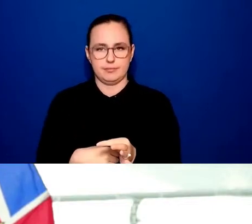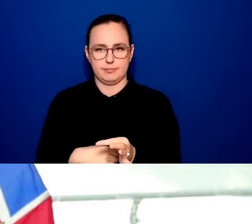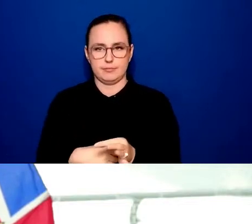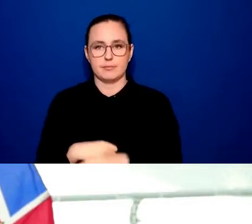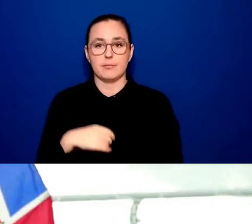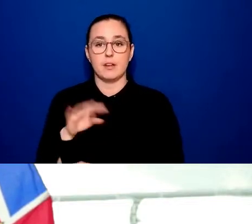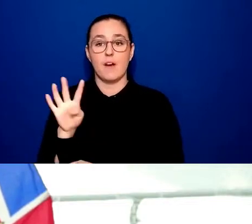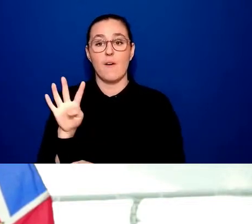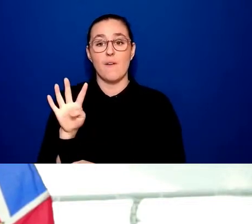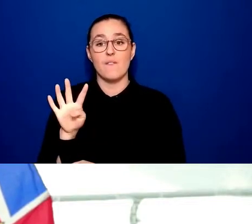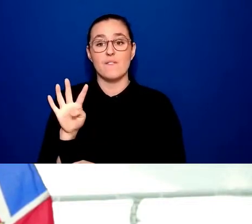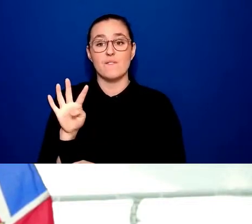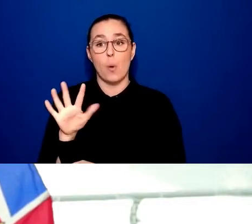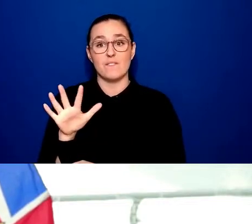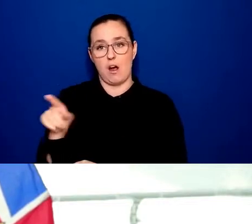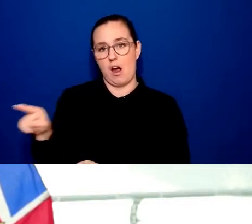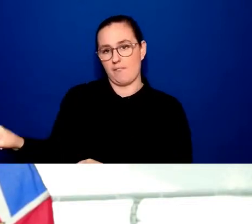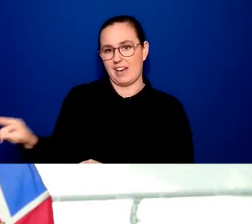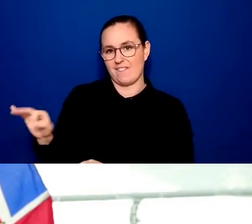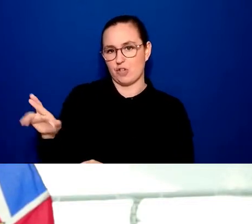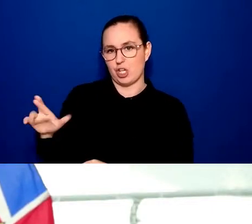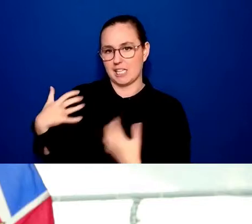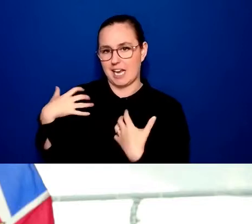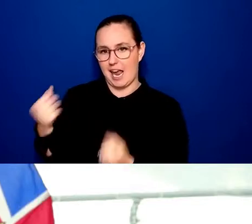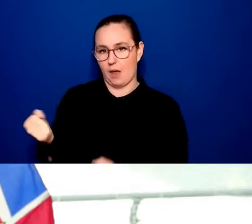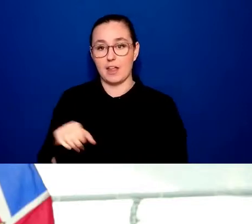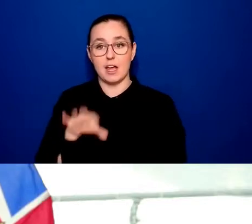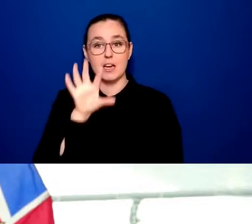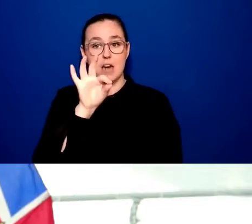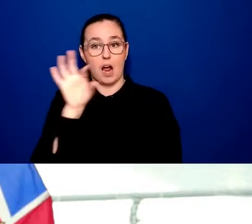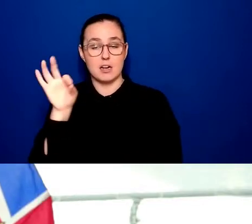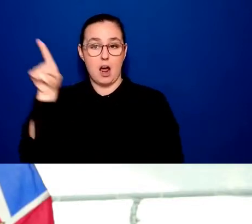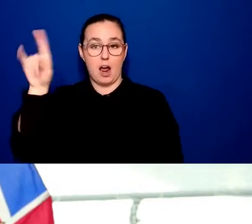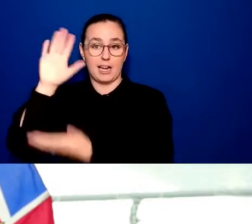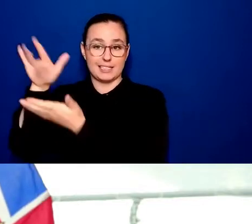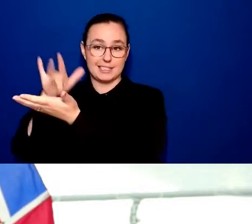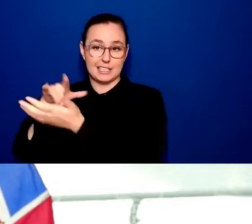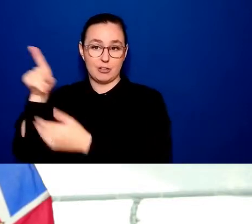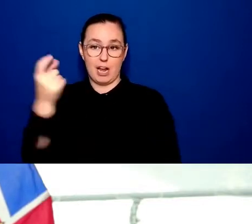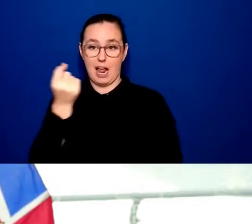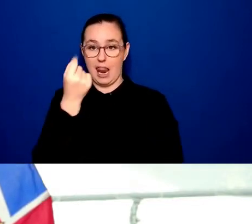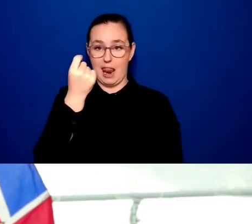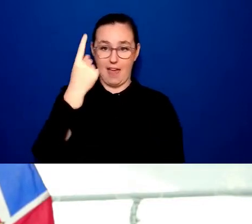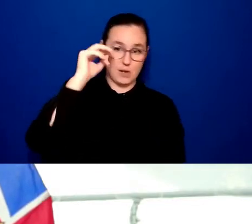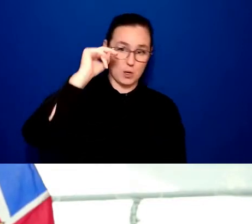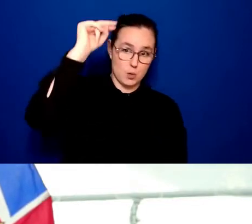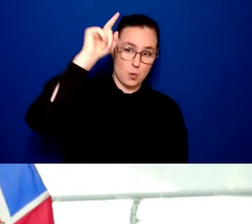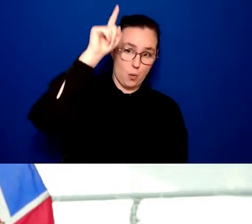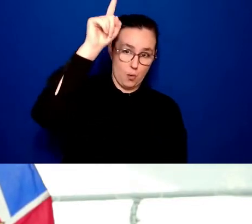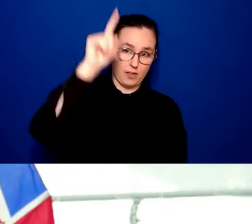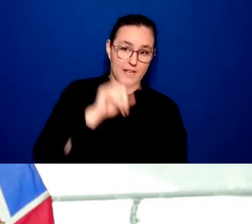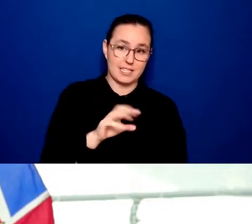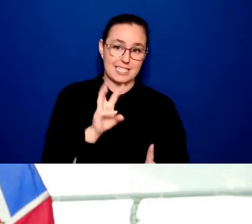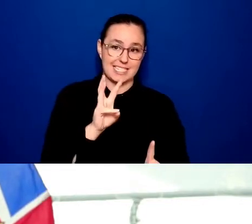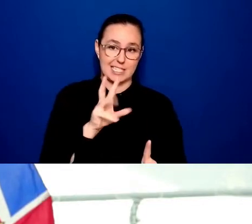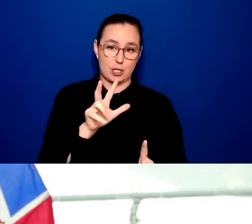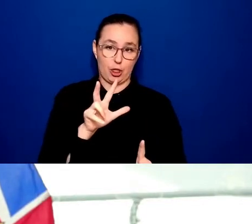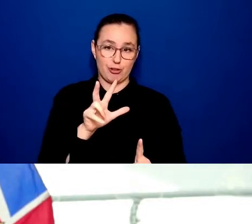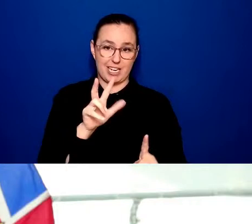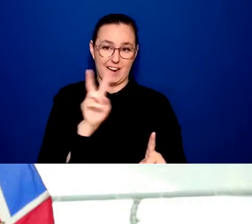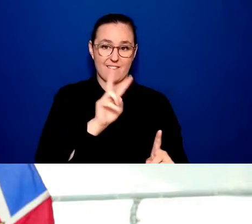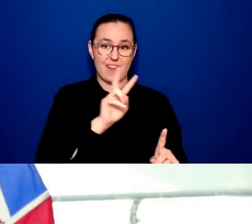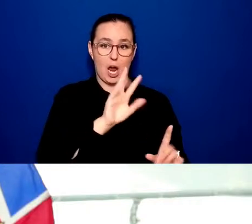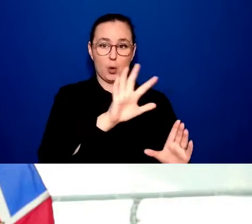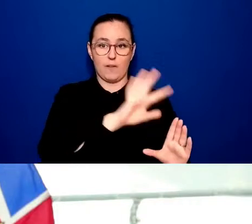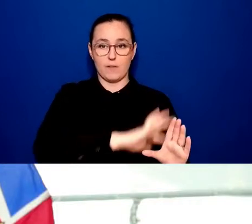Fraser Health, 99 in Interior Health, 11 in Northern Health, 63 in Vancouver Coastal Health, 127